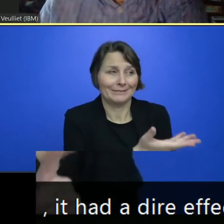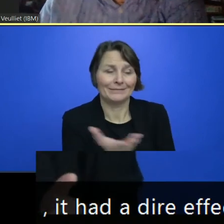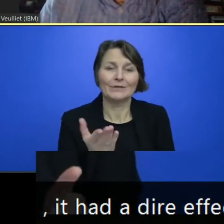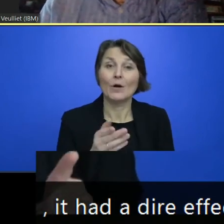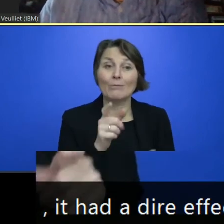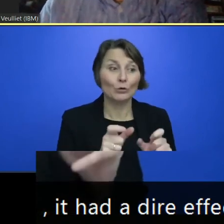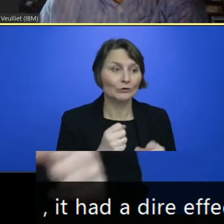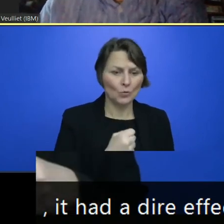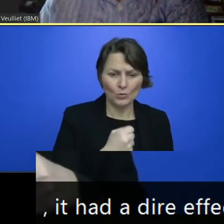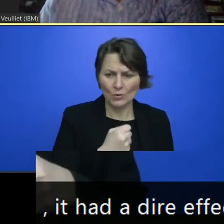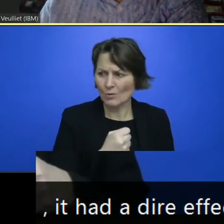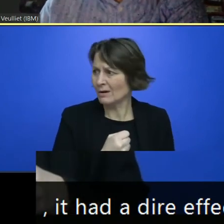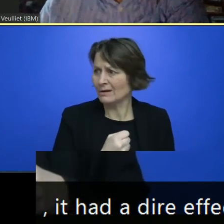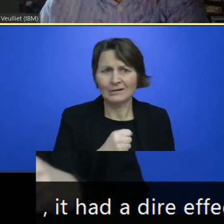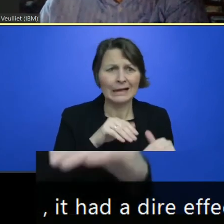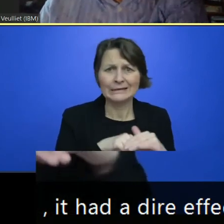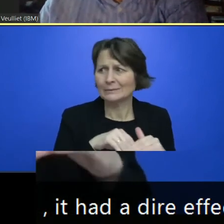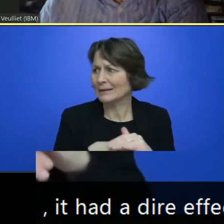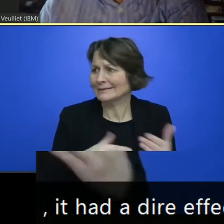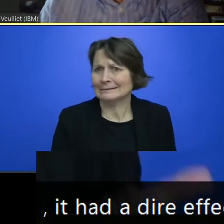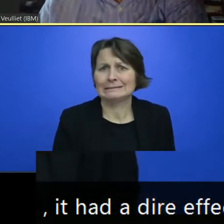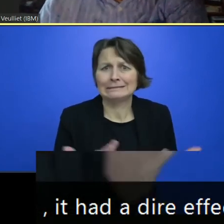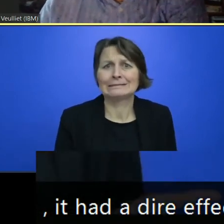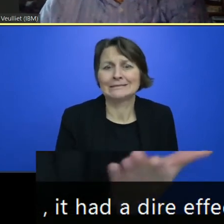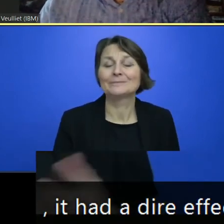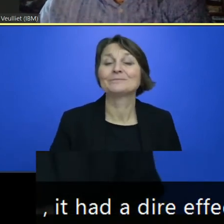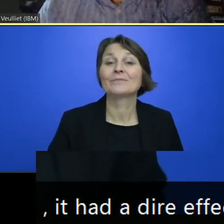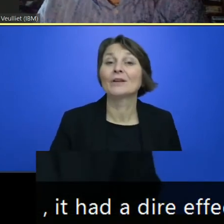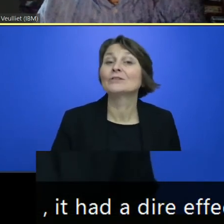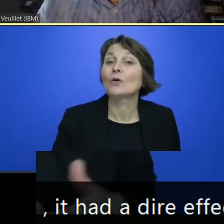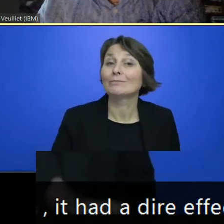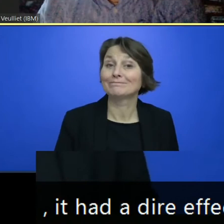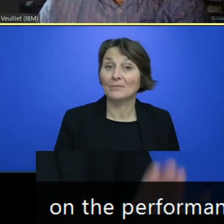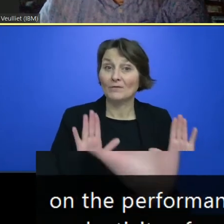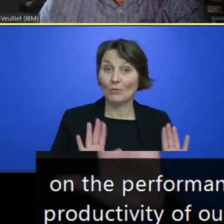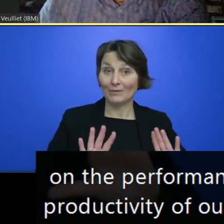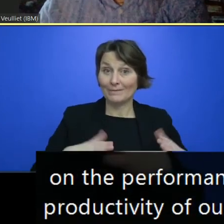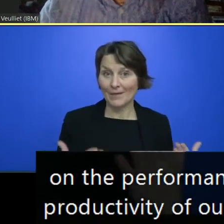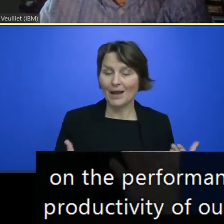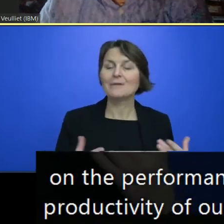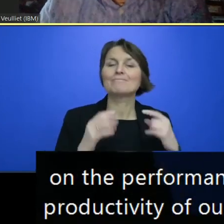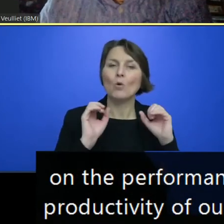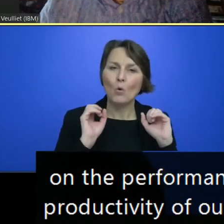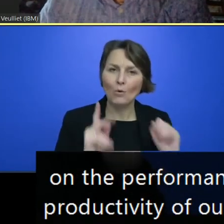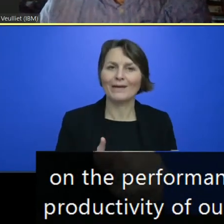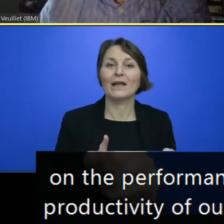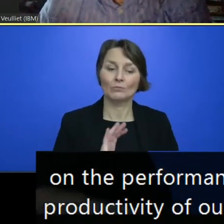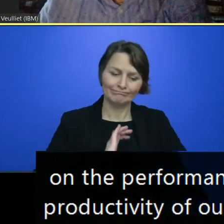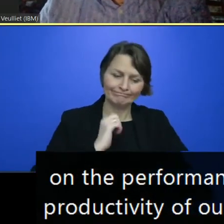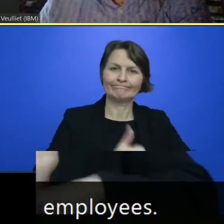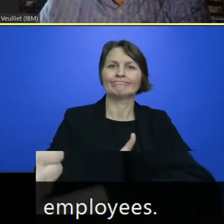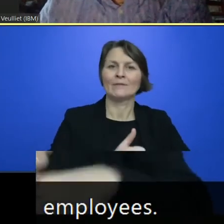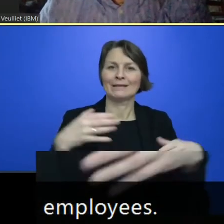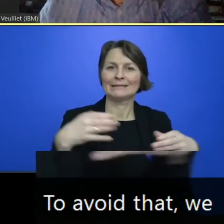employees. And to avoid that, we did two things. As I said, we created what we call the Team Able. So it's composed